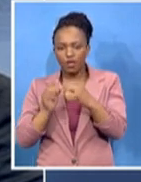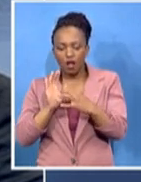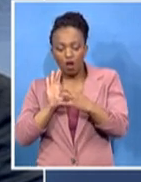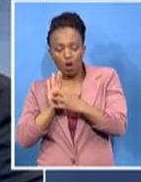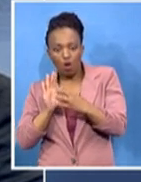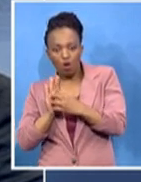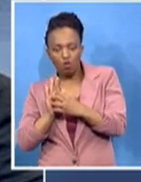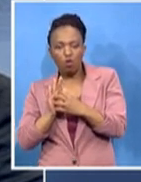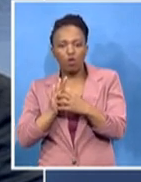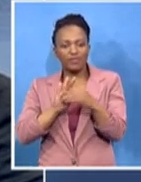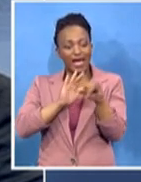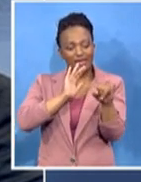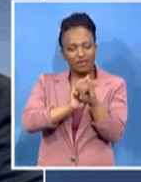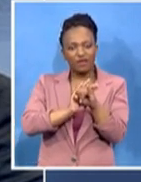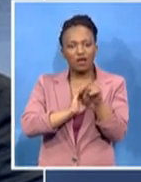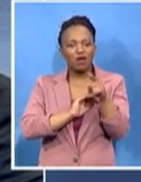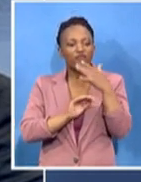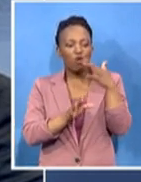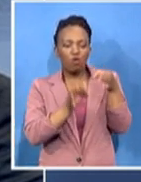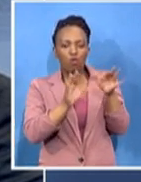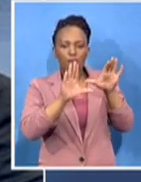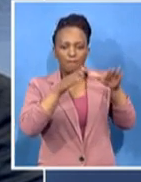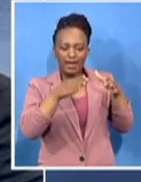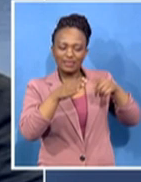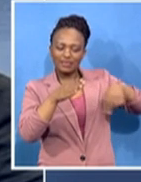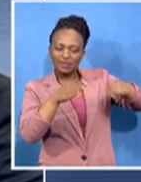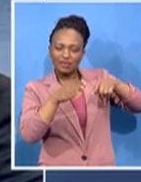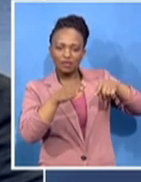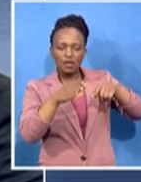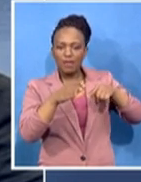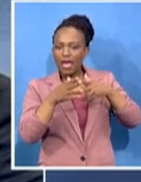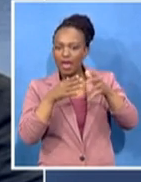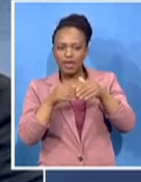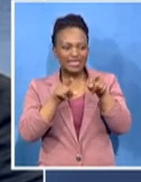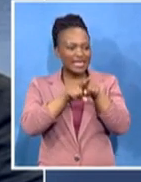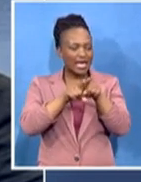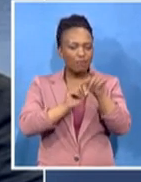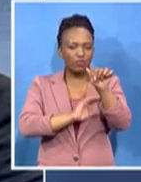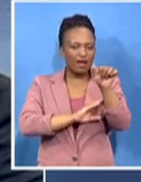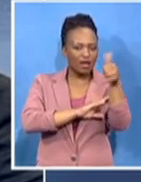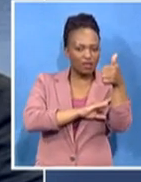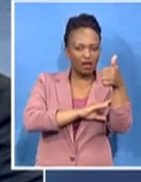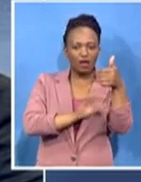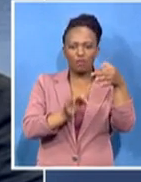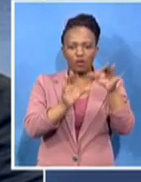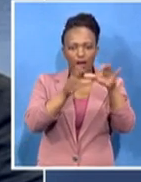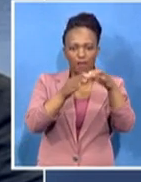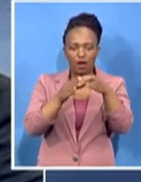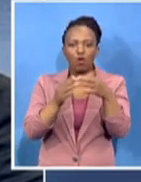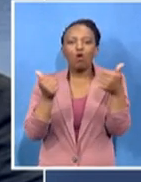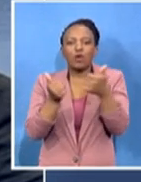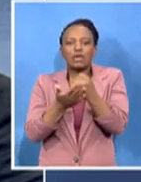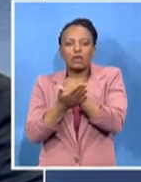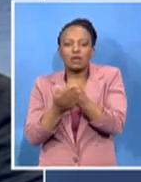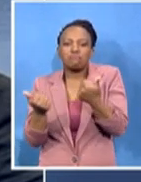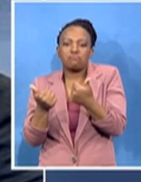party does not bear any resemblance to any party that is already registered. To achieve two things. The first one